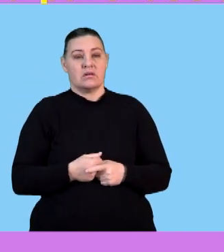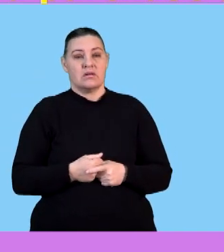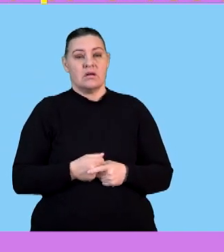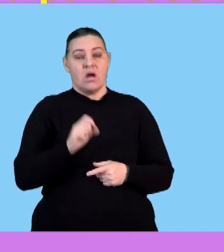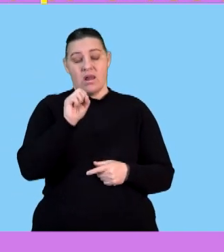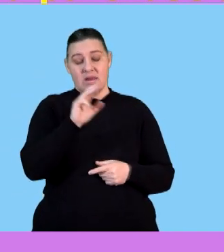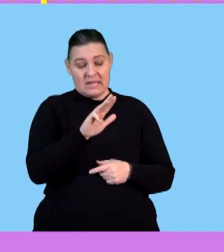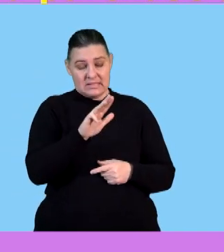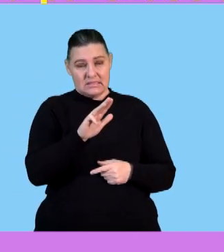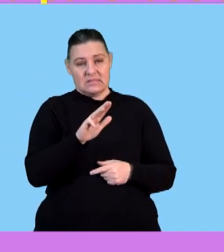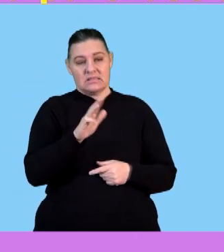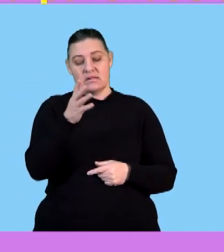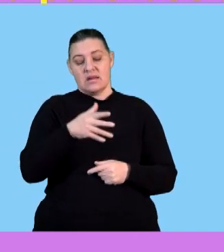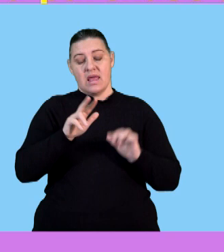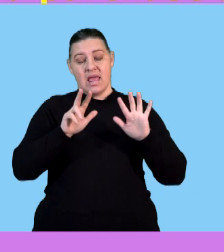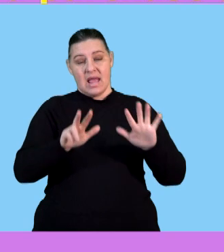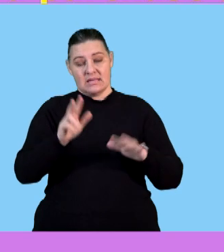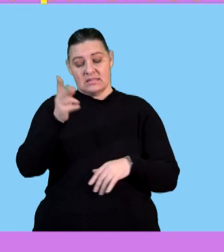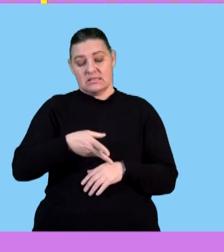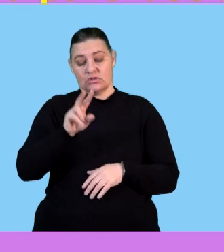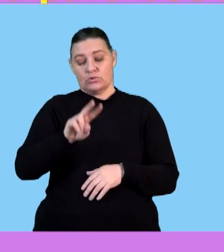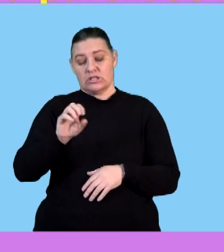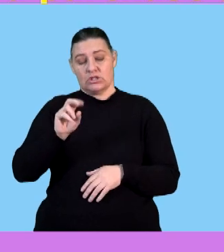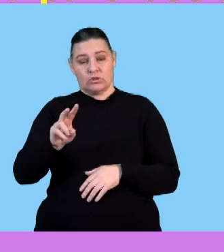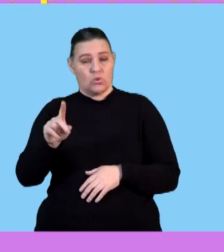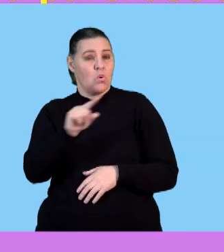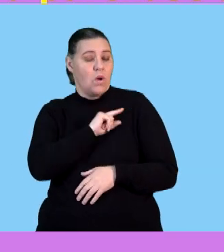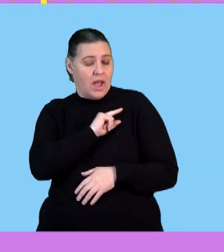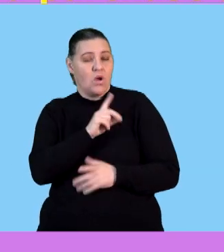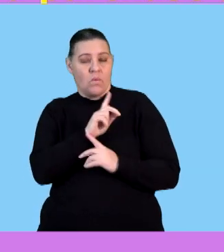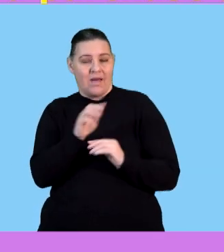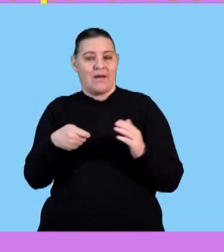8th, 2022. We know this because she made a purchase at the